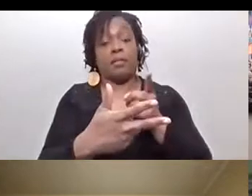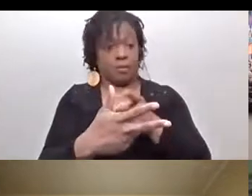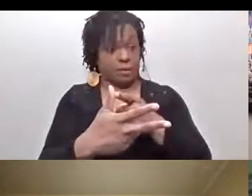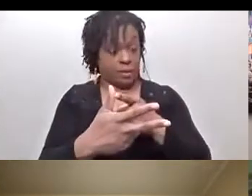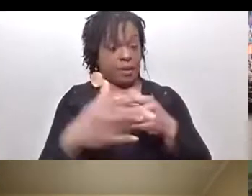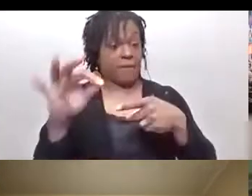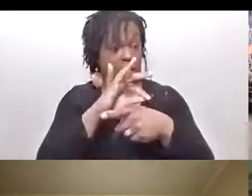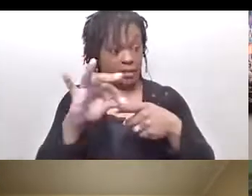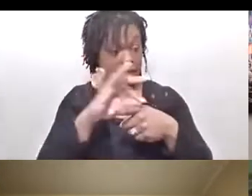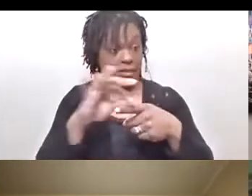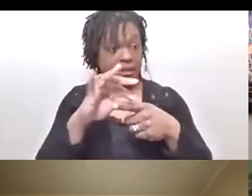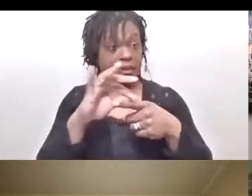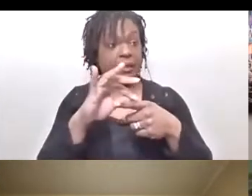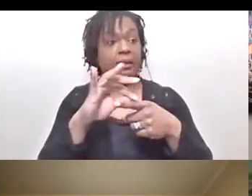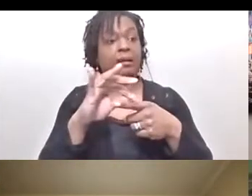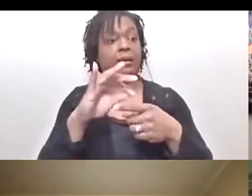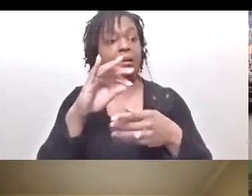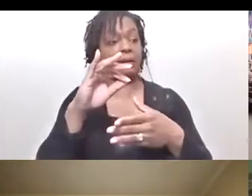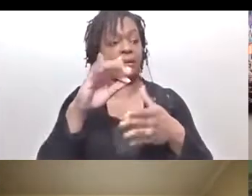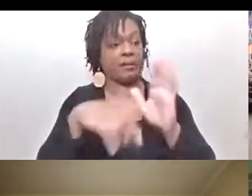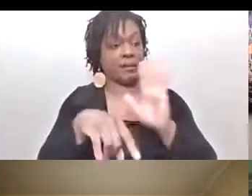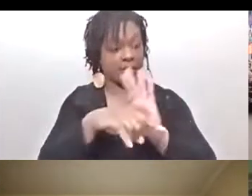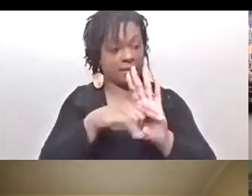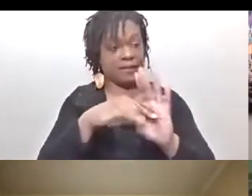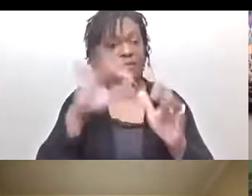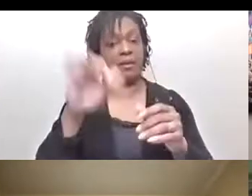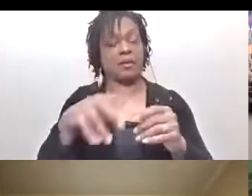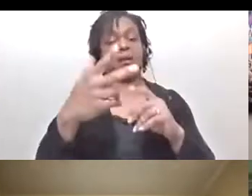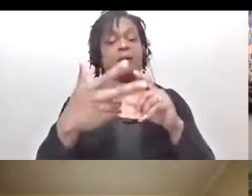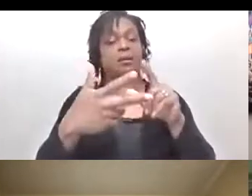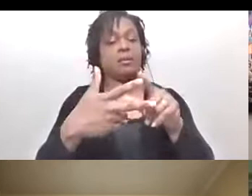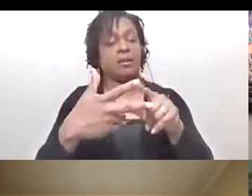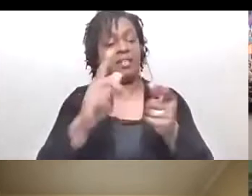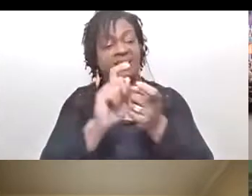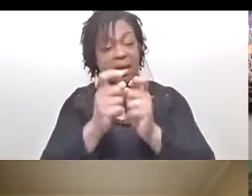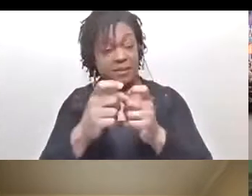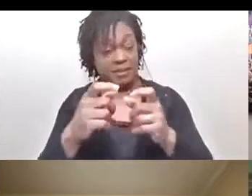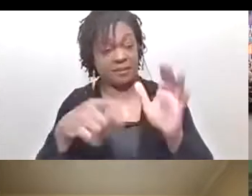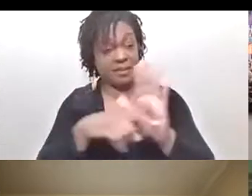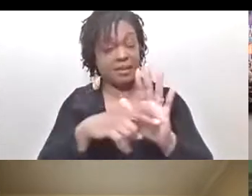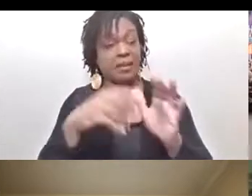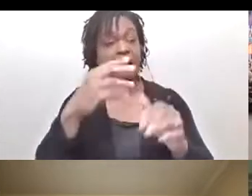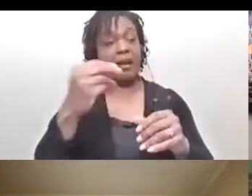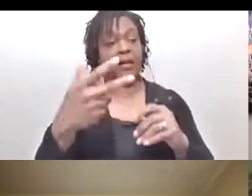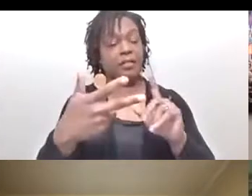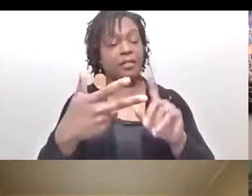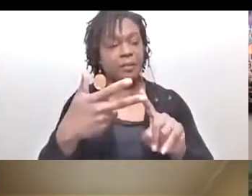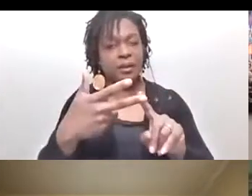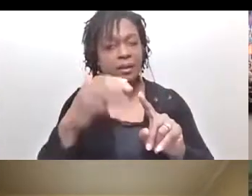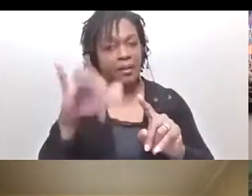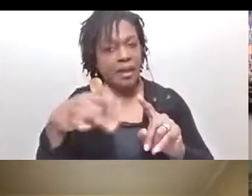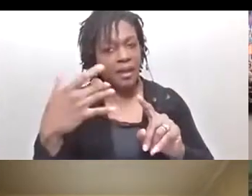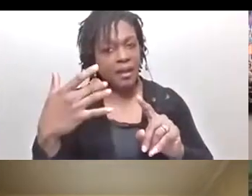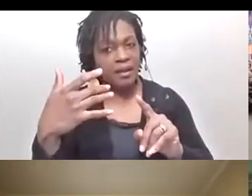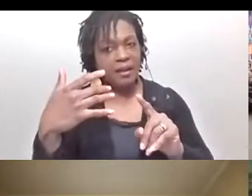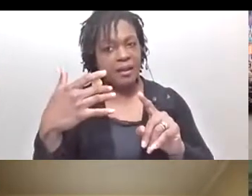functioning deficits, the other is adaptive deficits, and then the onset of these deficits as a minor. But I really also want to make clear that